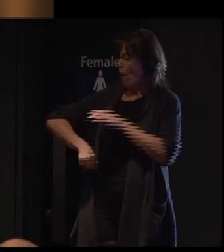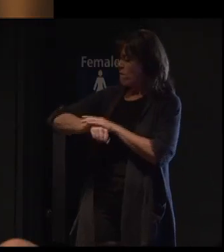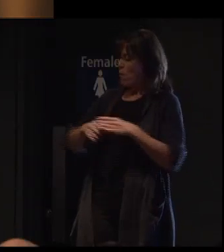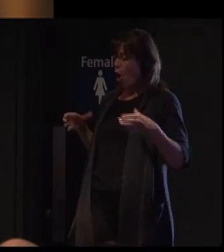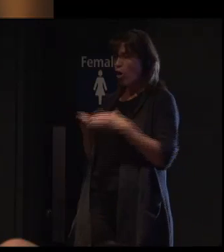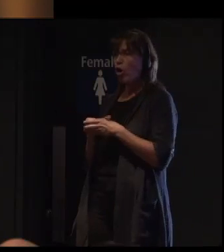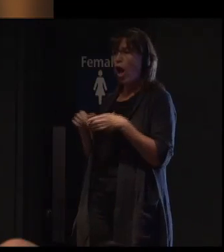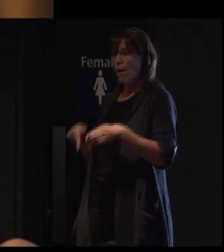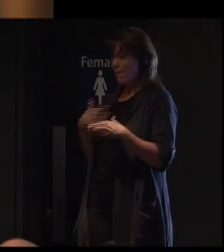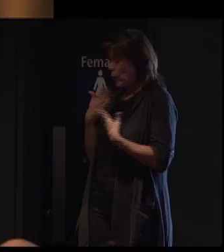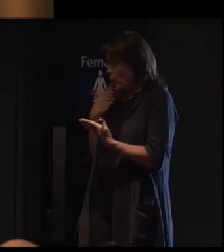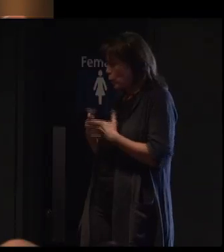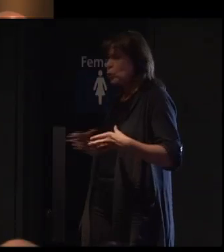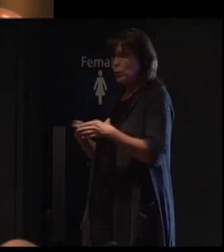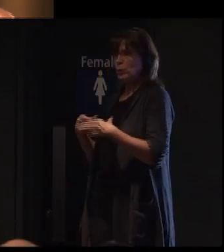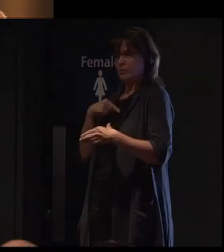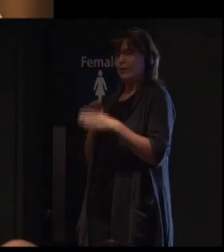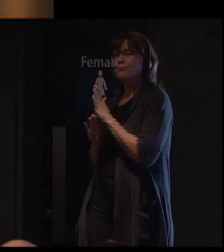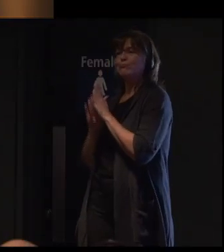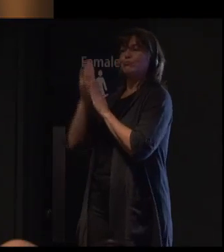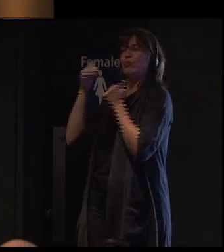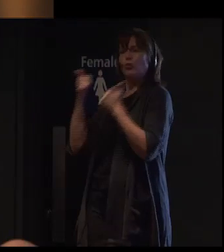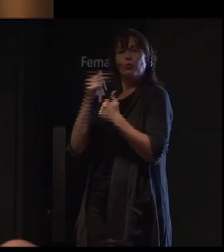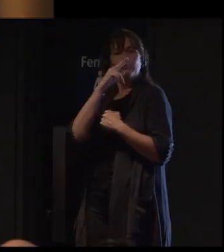good facilities for all your fans, including disabled fans.